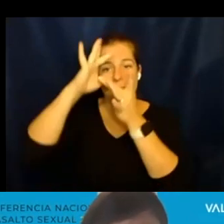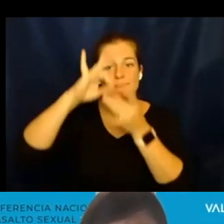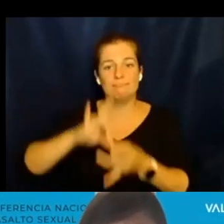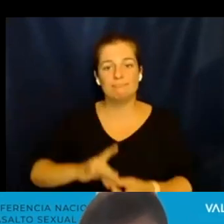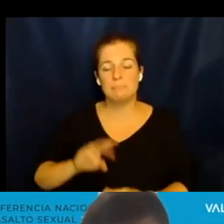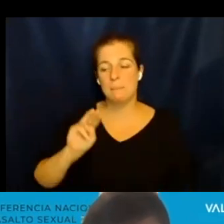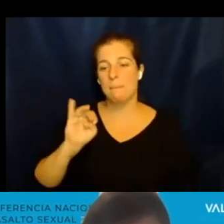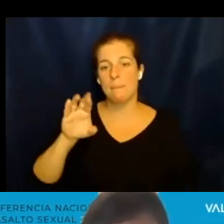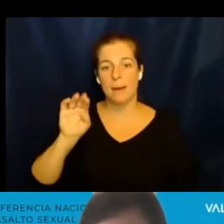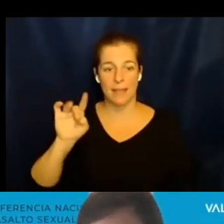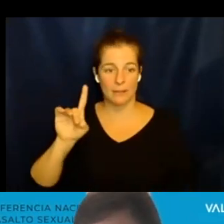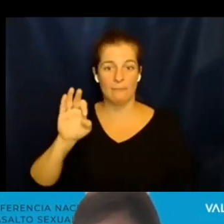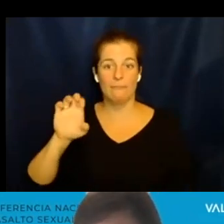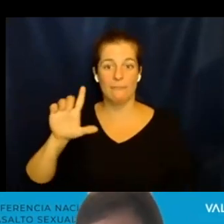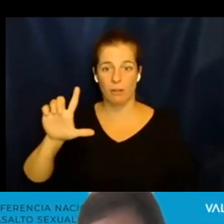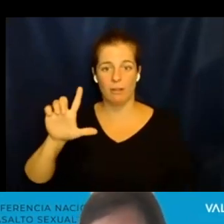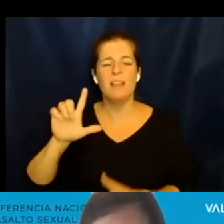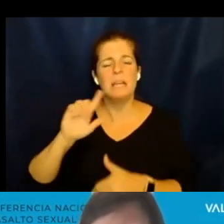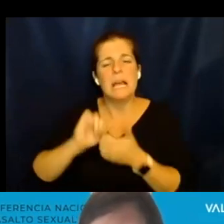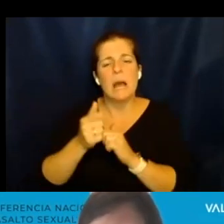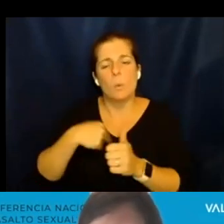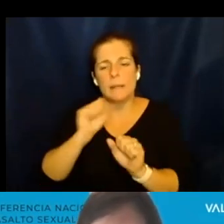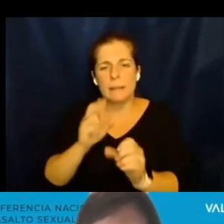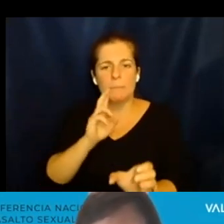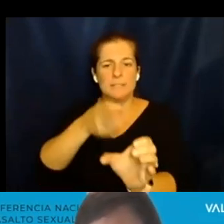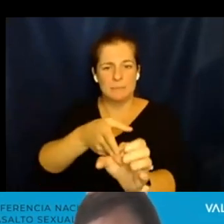as to how we can participate. Let's be patient.